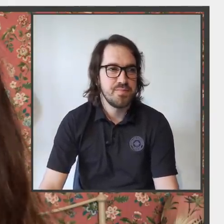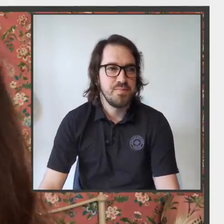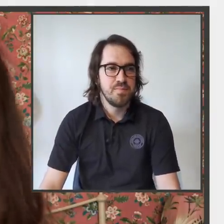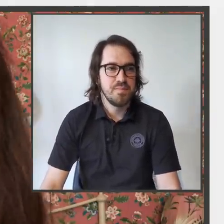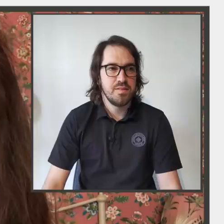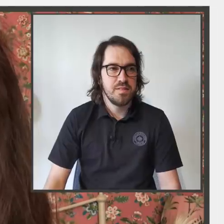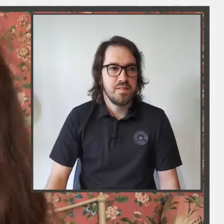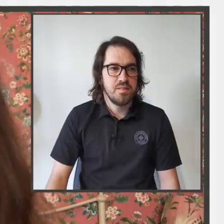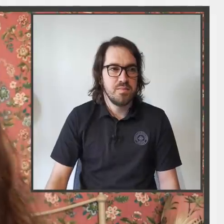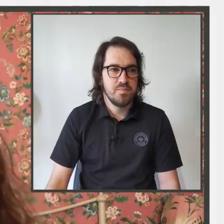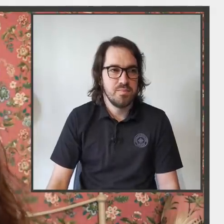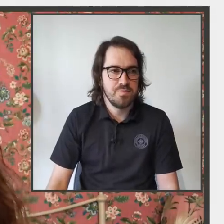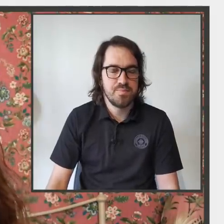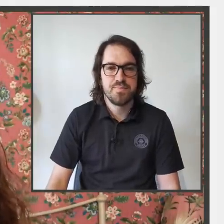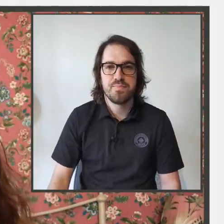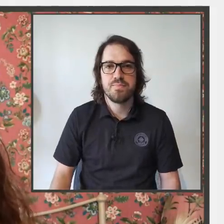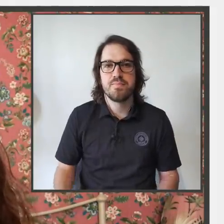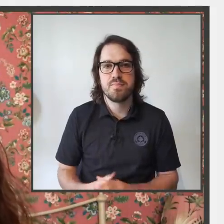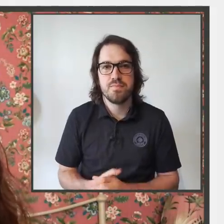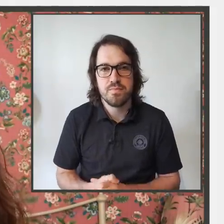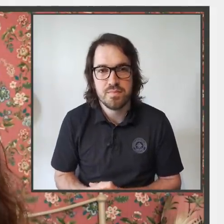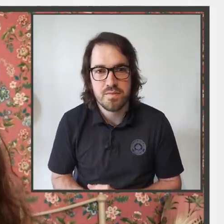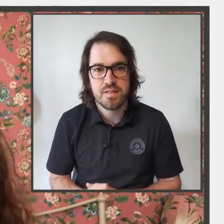none of this is normal. So we're using